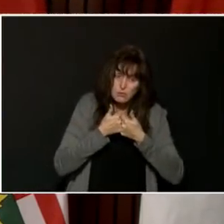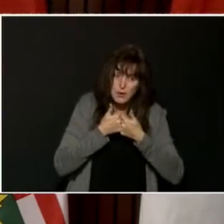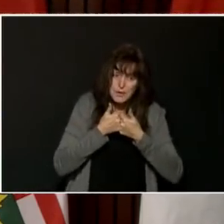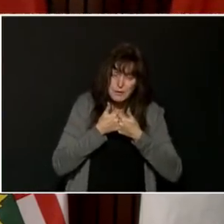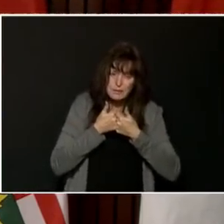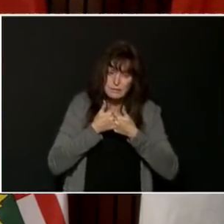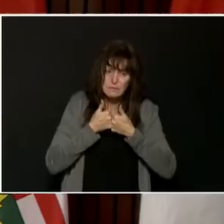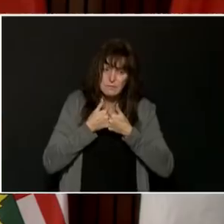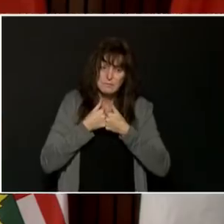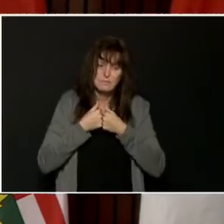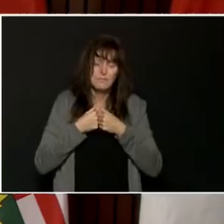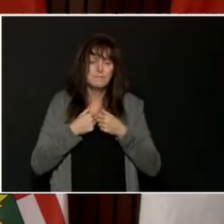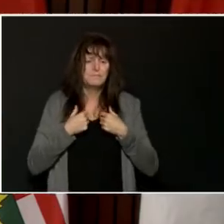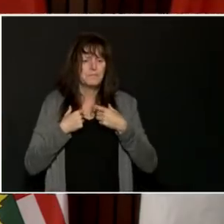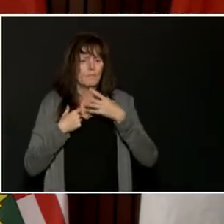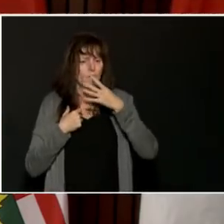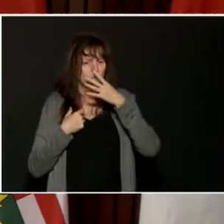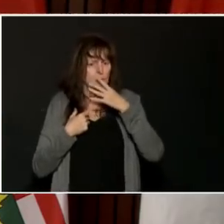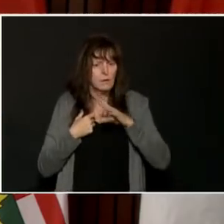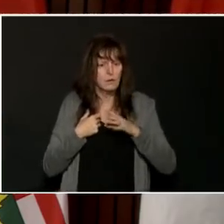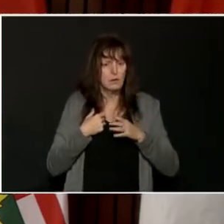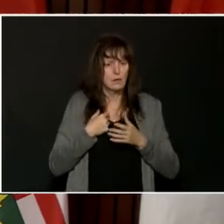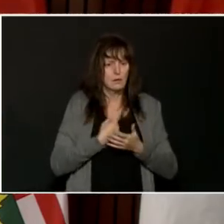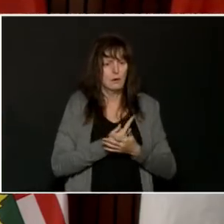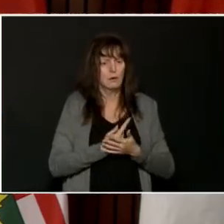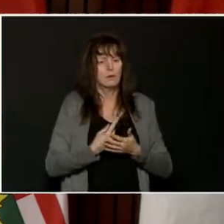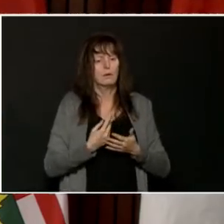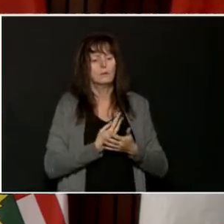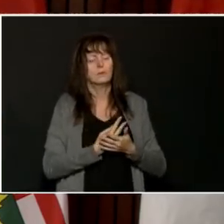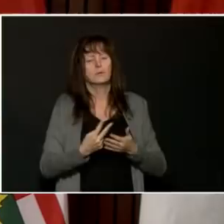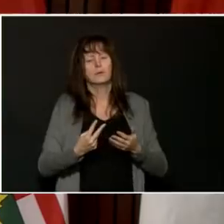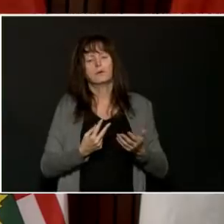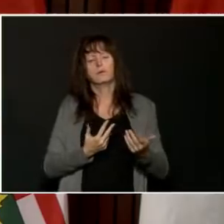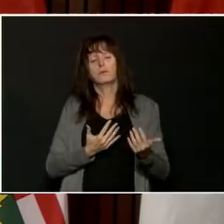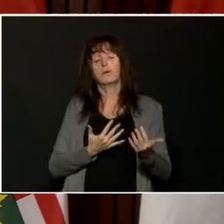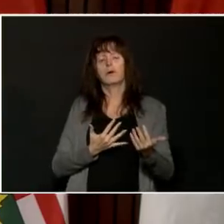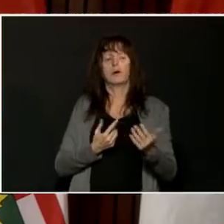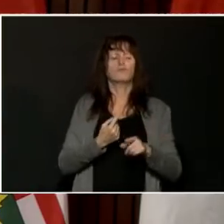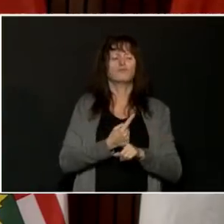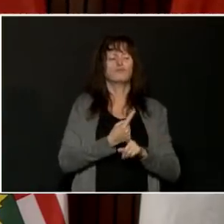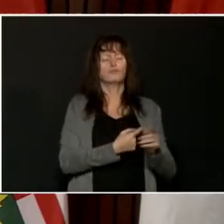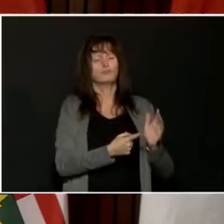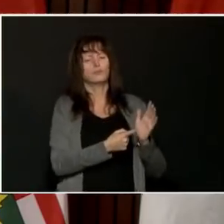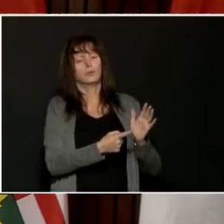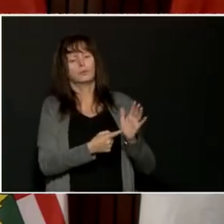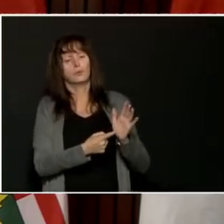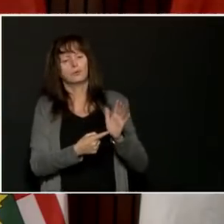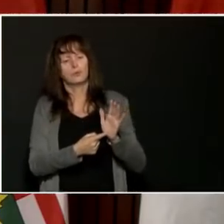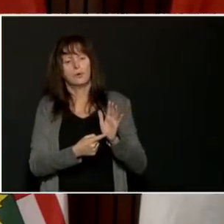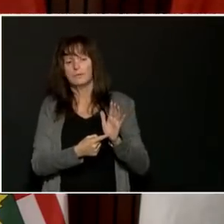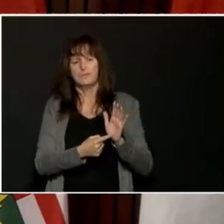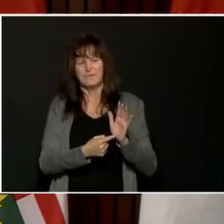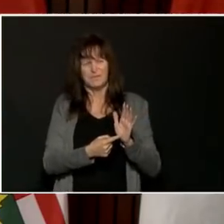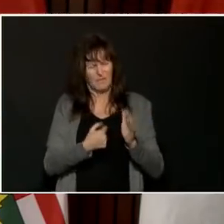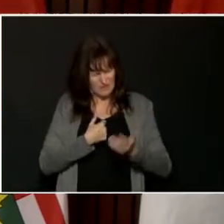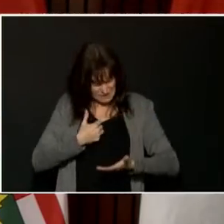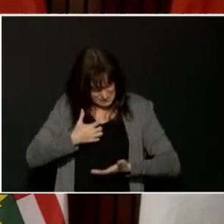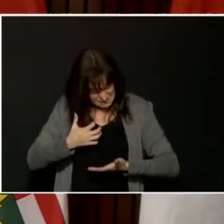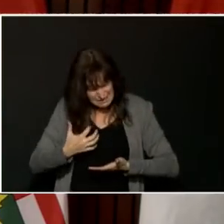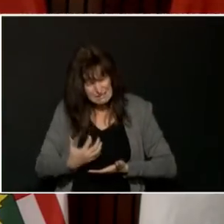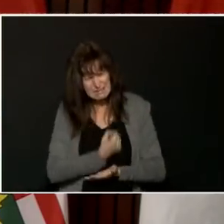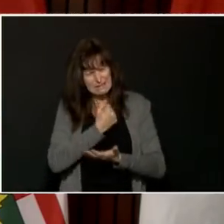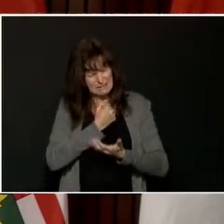to release our usual modeling as we get more and more data, because the opportunity for action does shrink. And so it could be